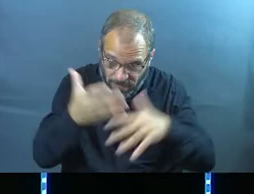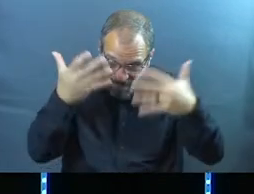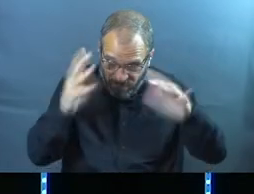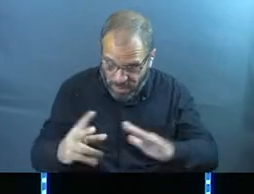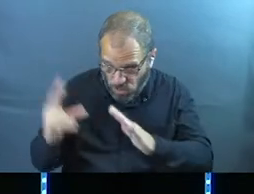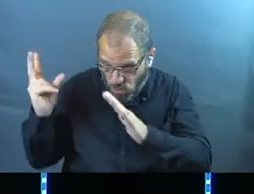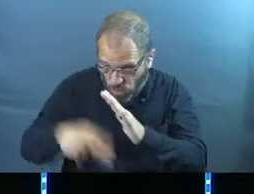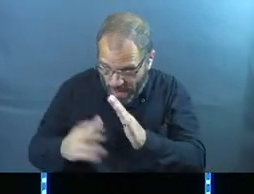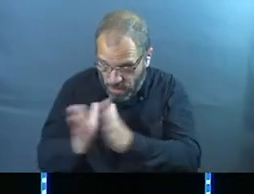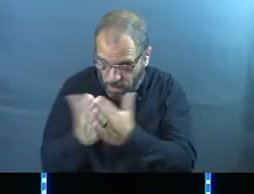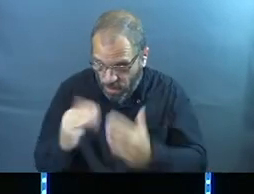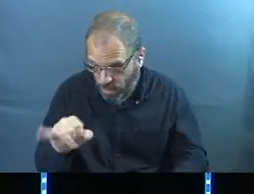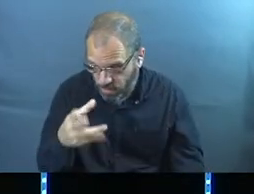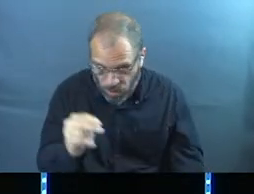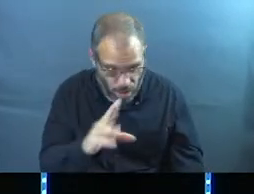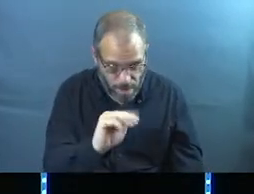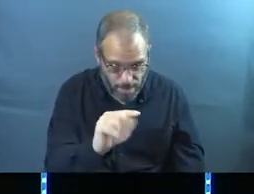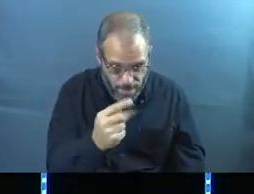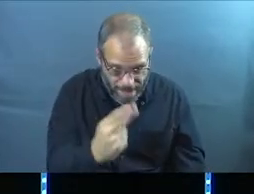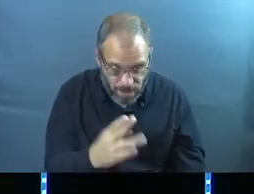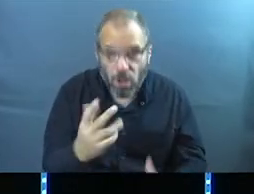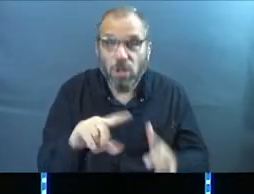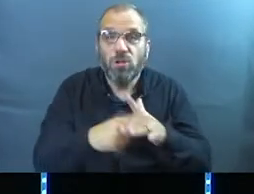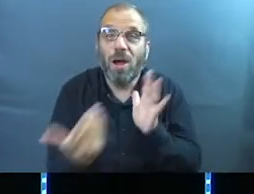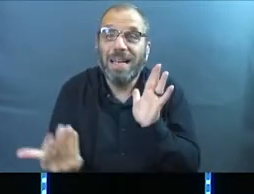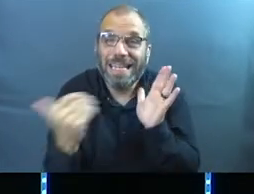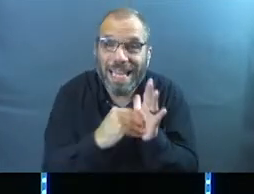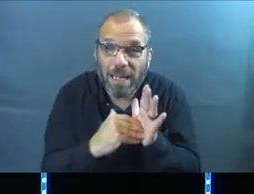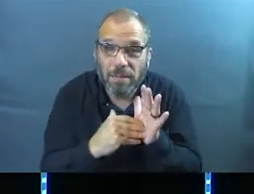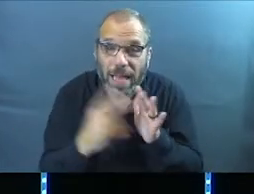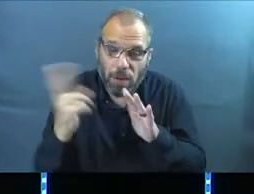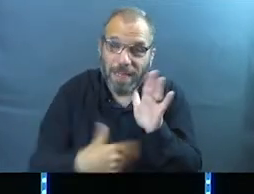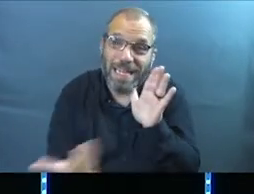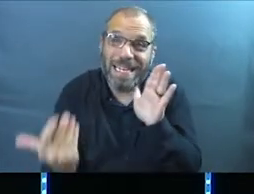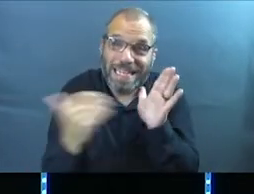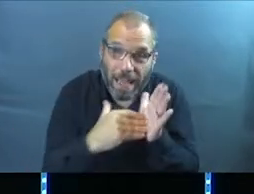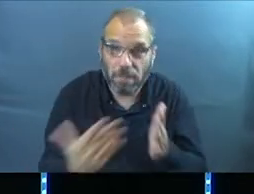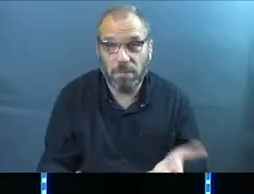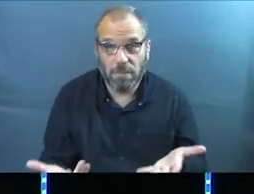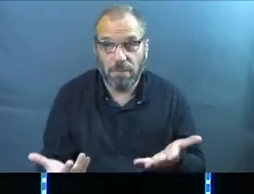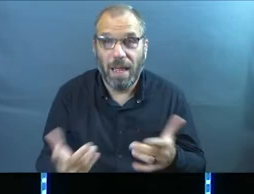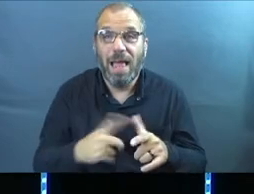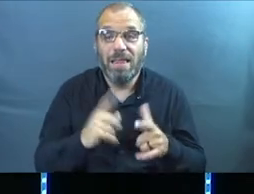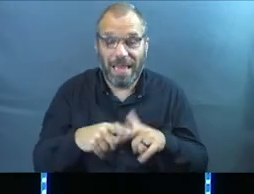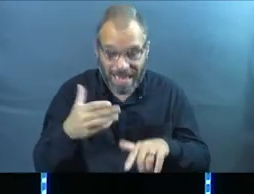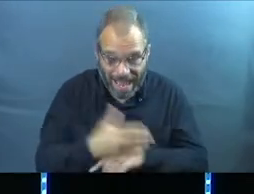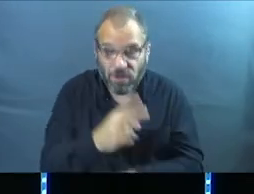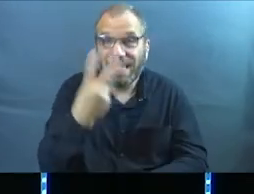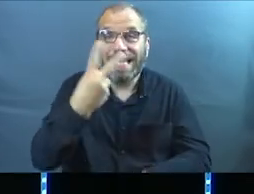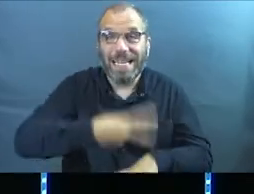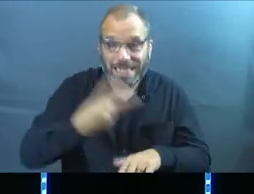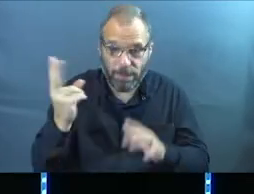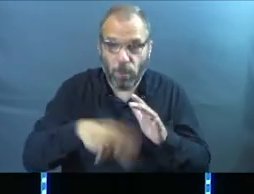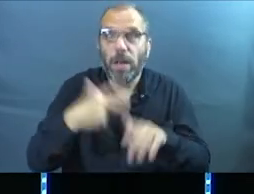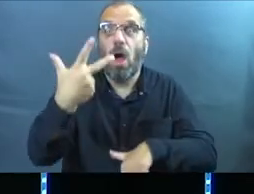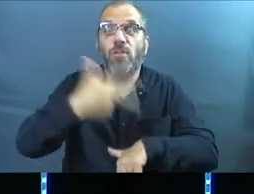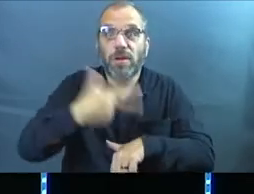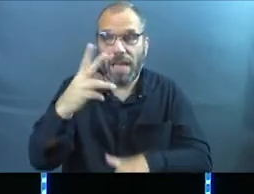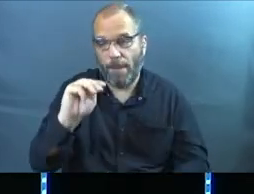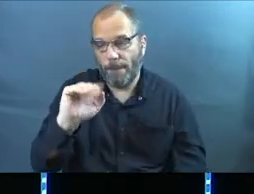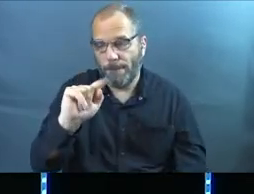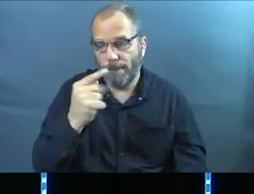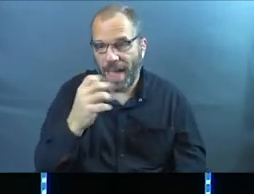and you've read through the book of Matthew, start again and read it again. And then after the second time, read it a third